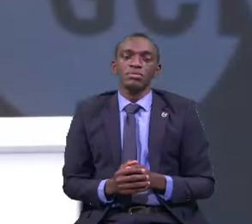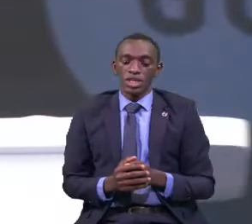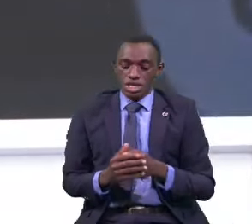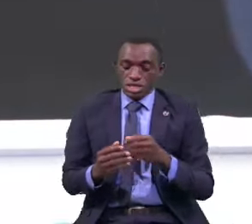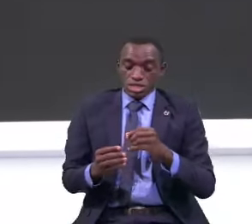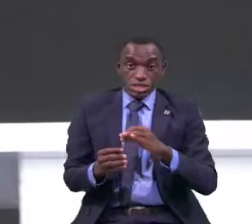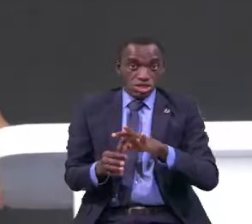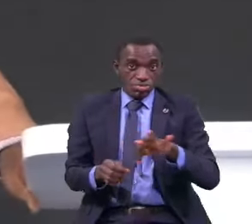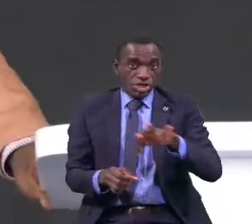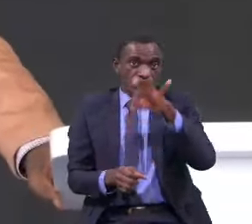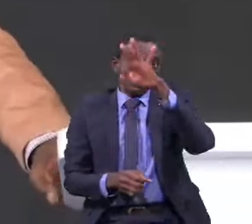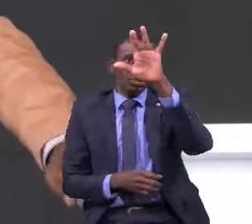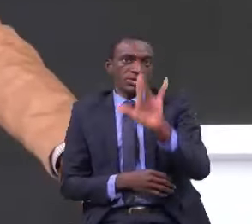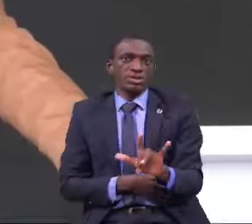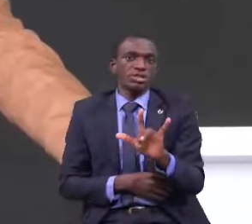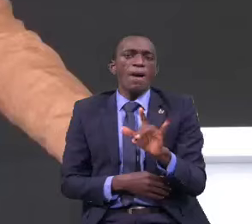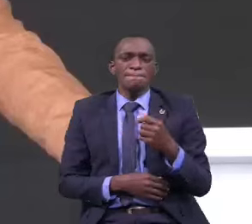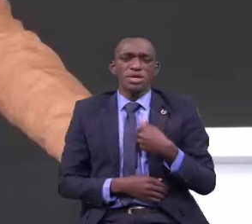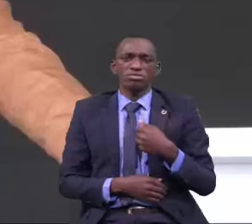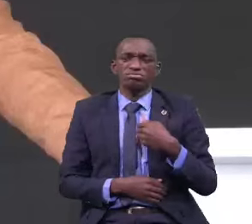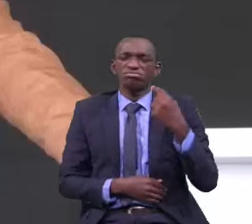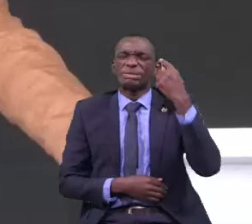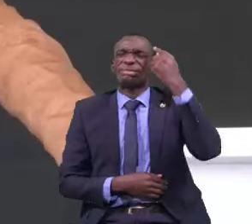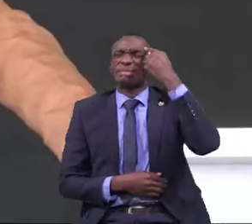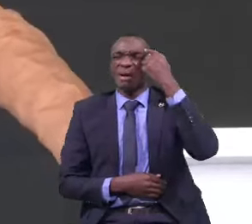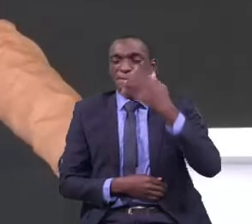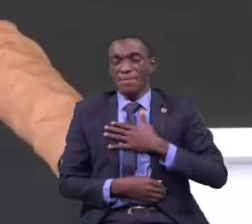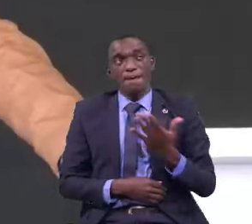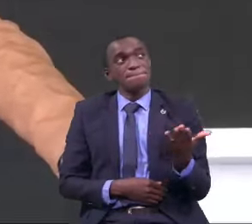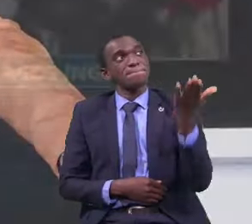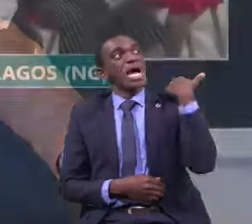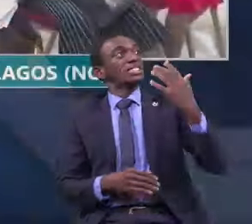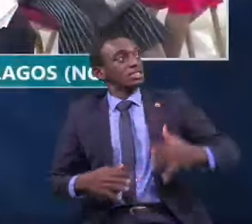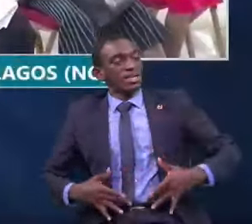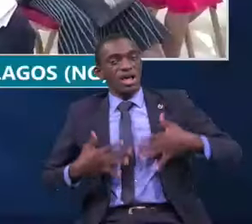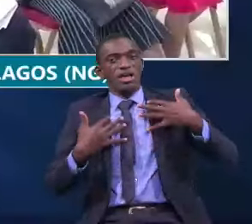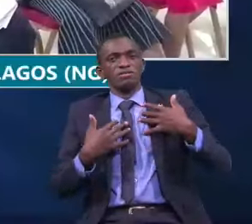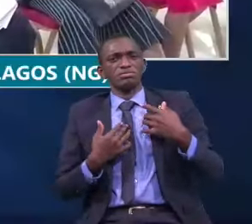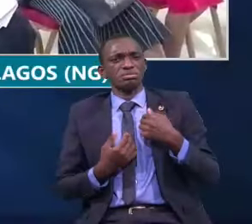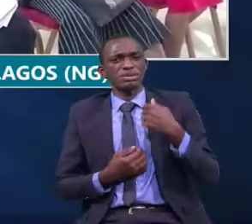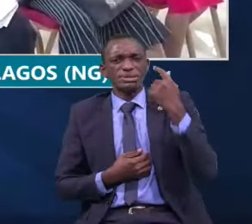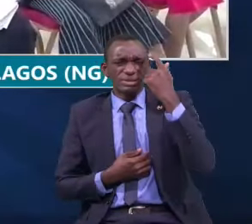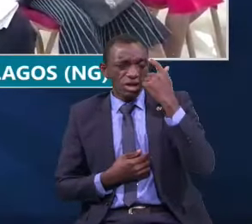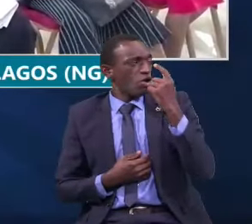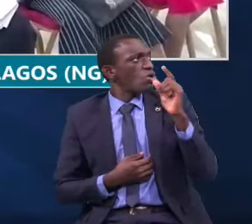Spiritually, I look at my past life. I say, God doesn't want that.